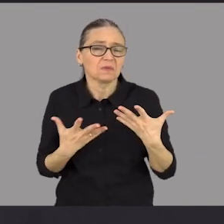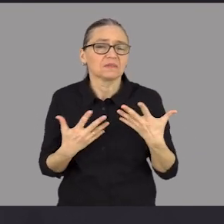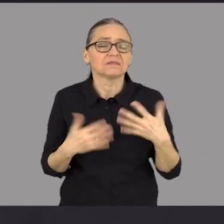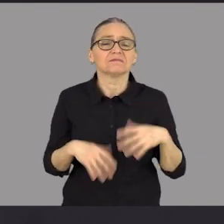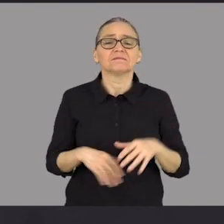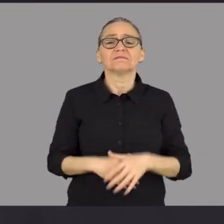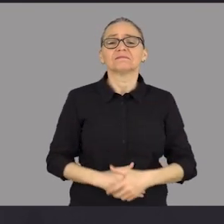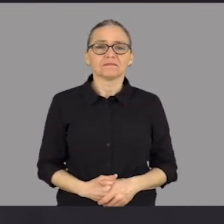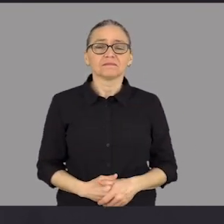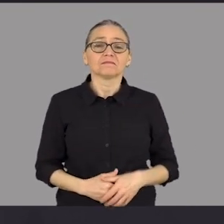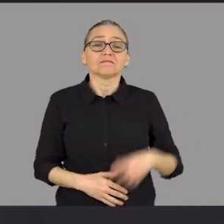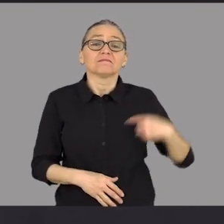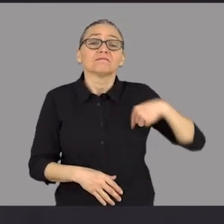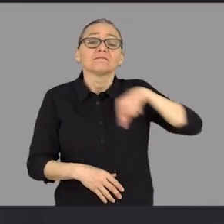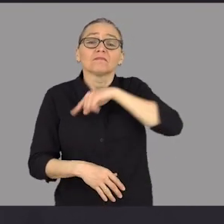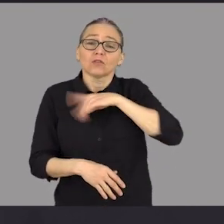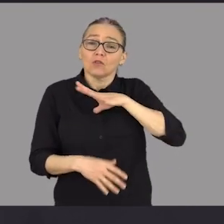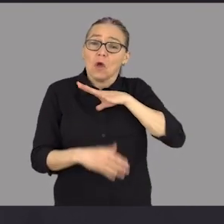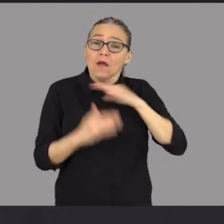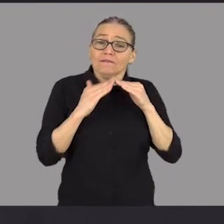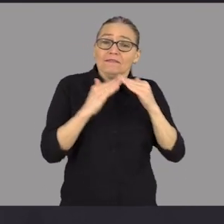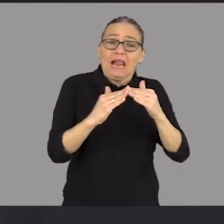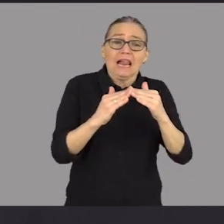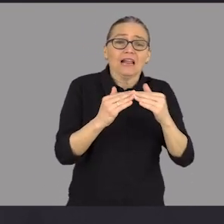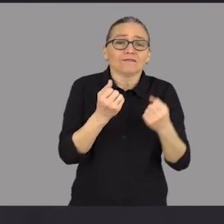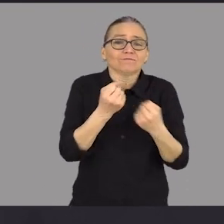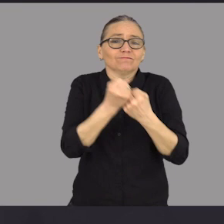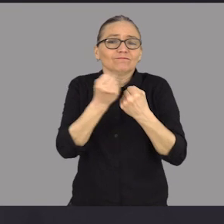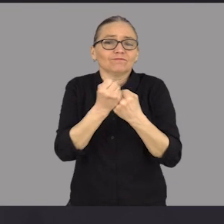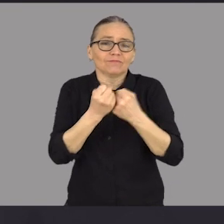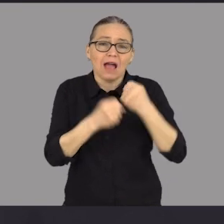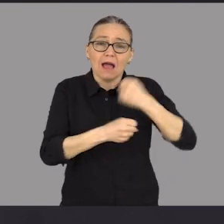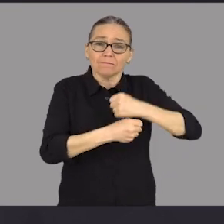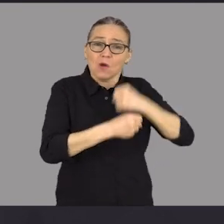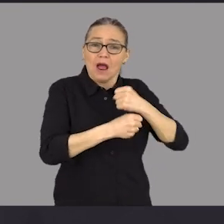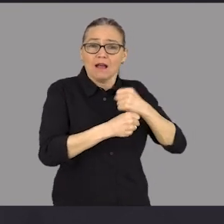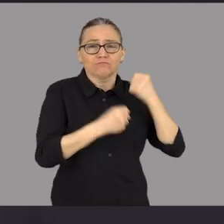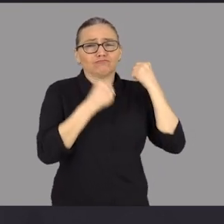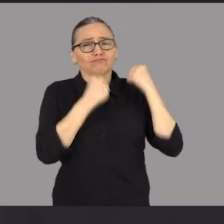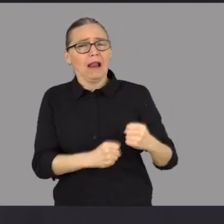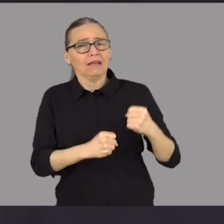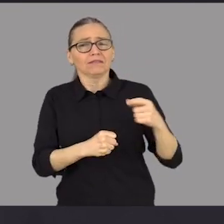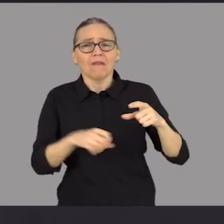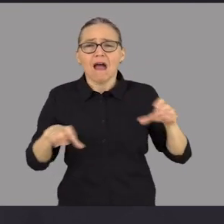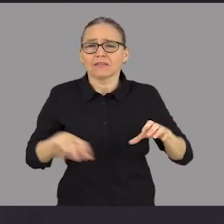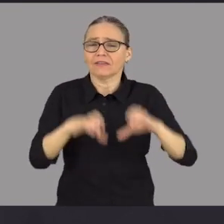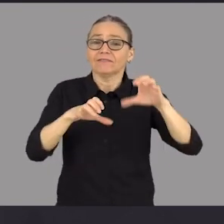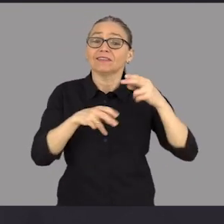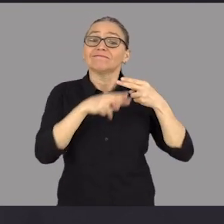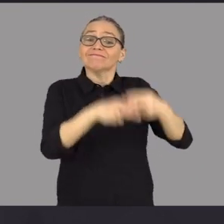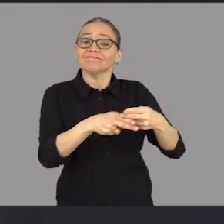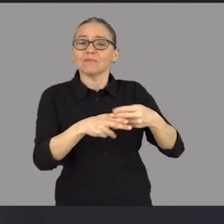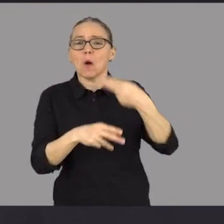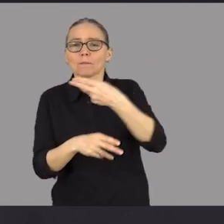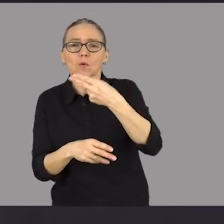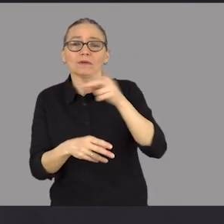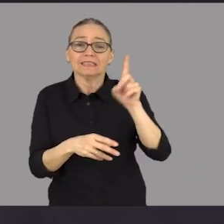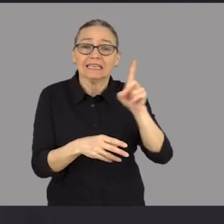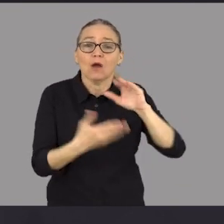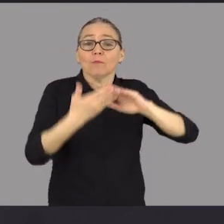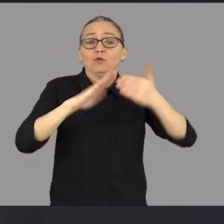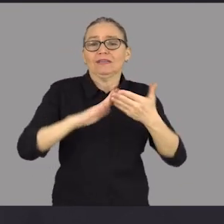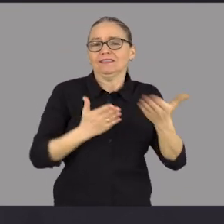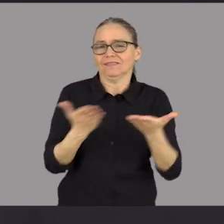a very strong and active supported employment service in our town called Humboldt District Community